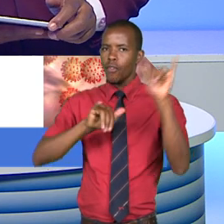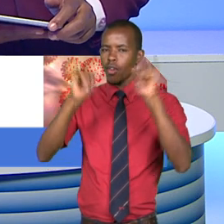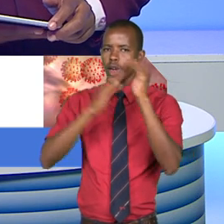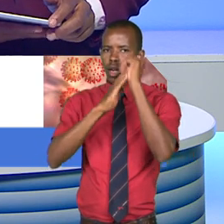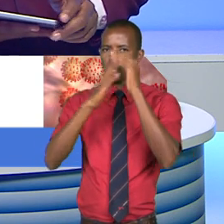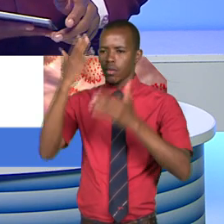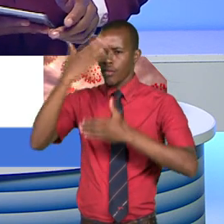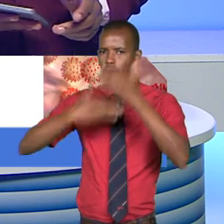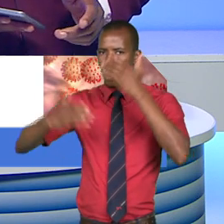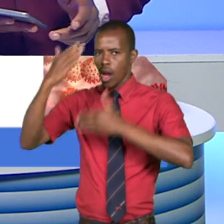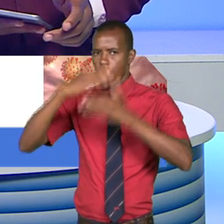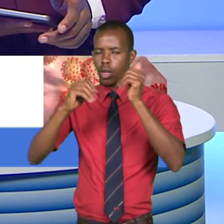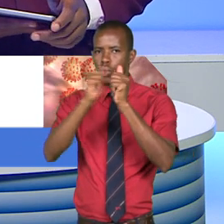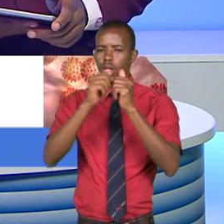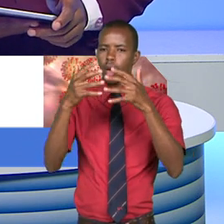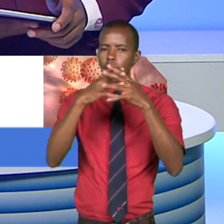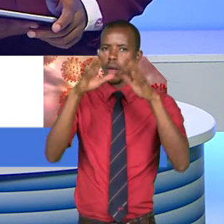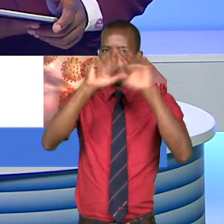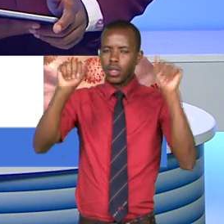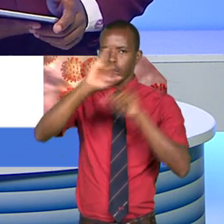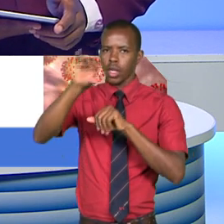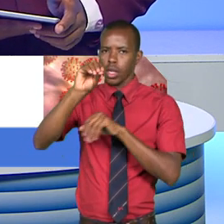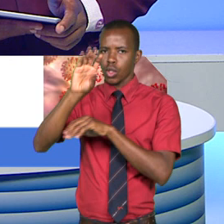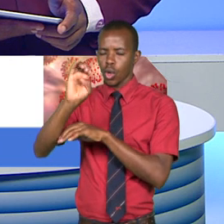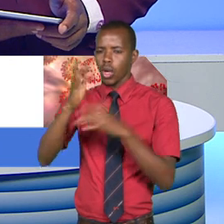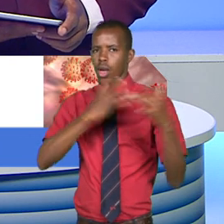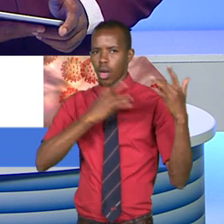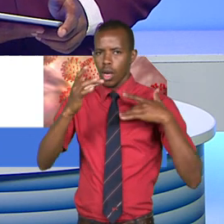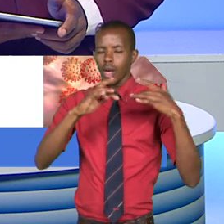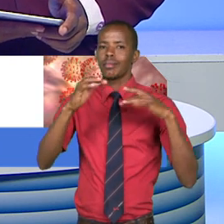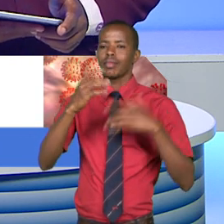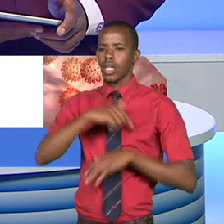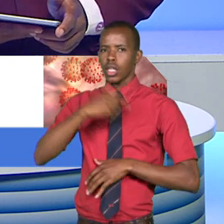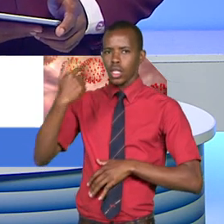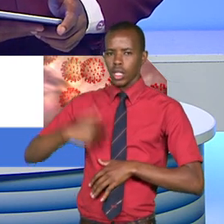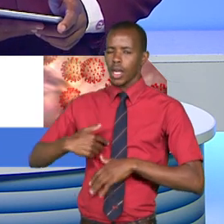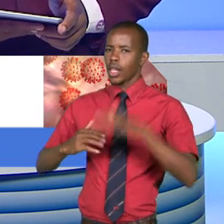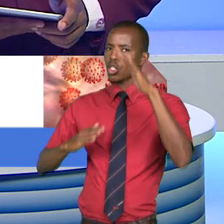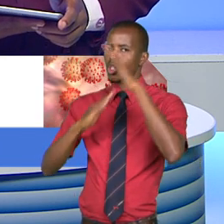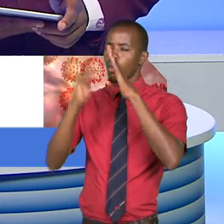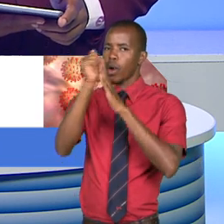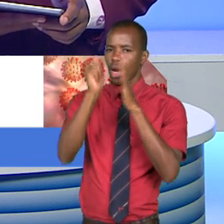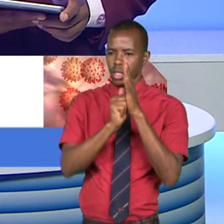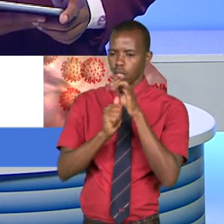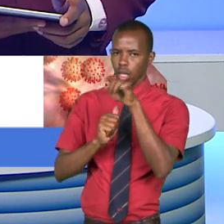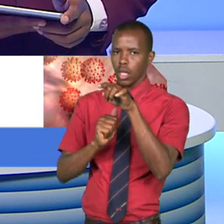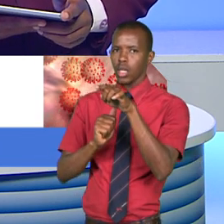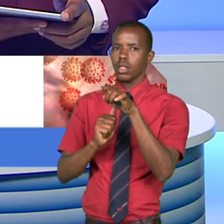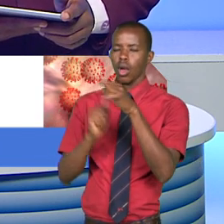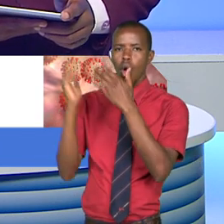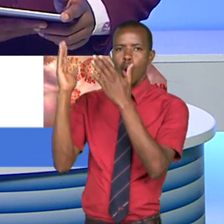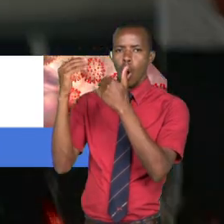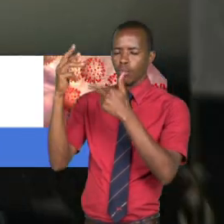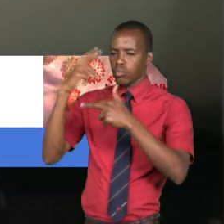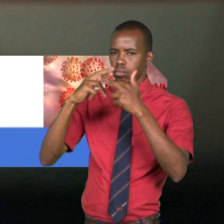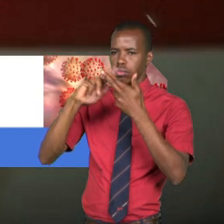hold face-to-face talks with President Joe Biden, with concerns about China topping the agenda. Yoshihide Suga will be hoping to renew